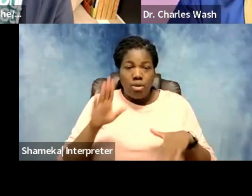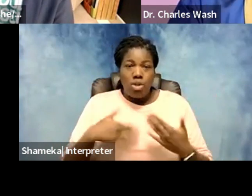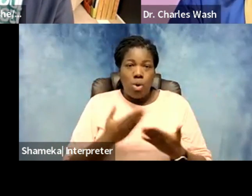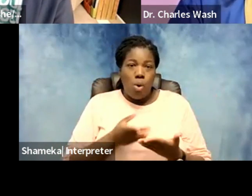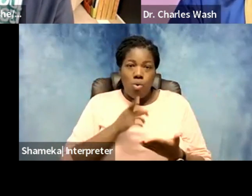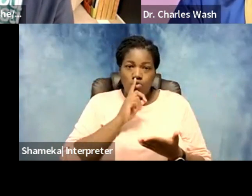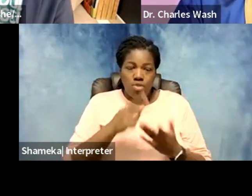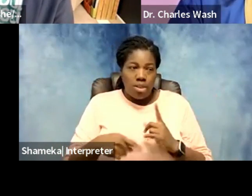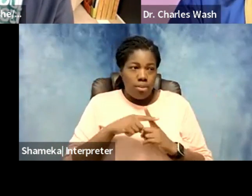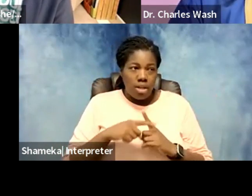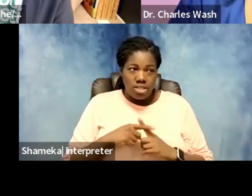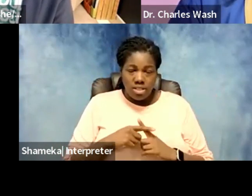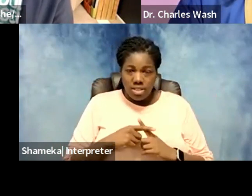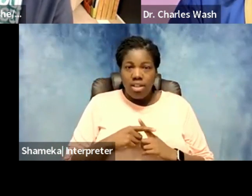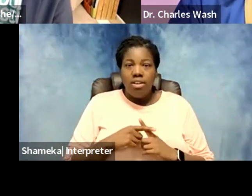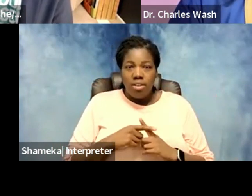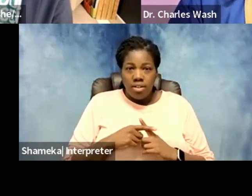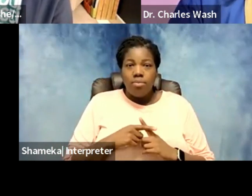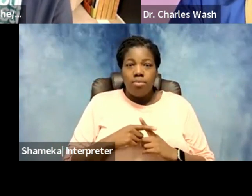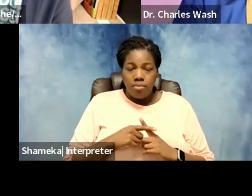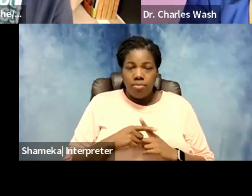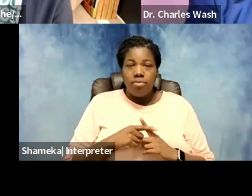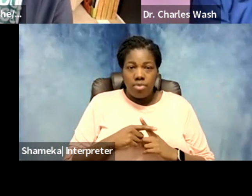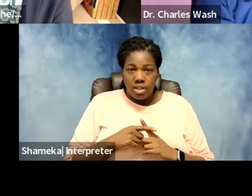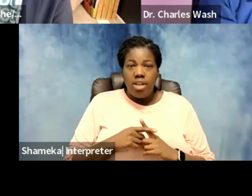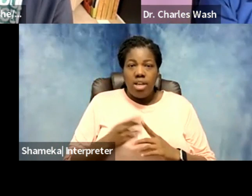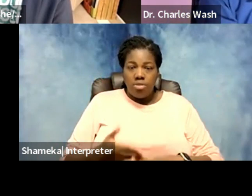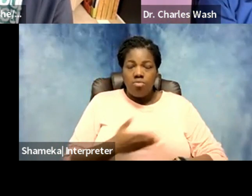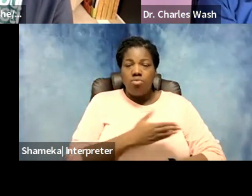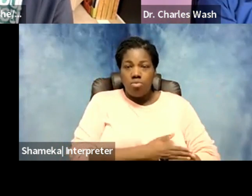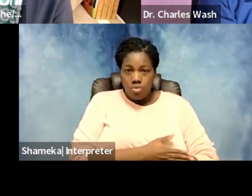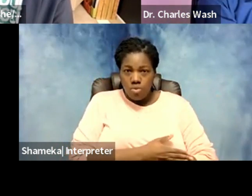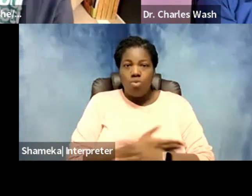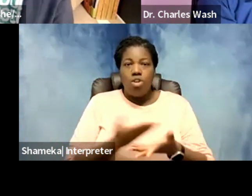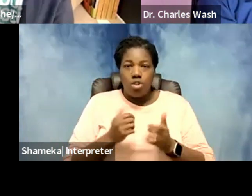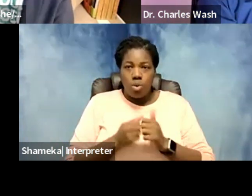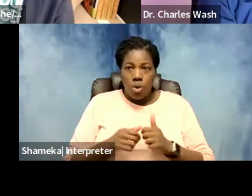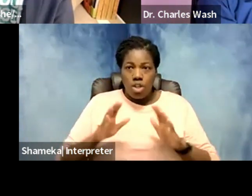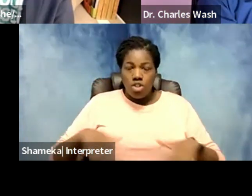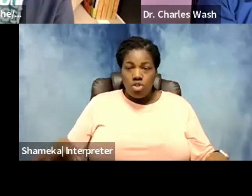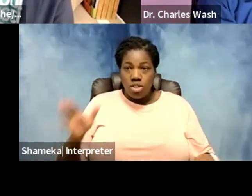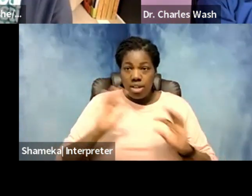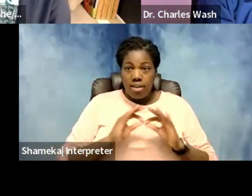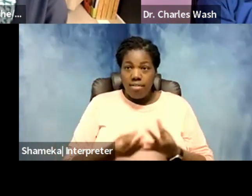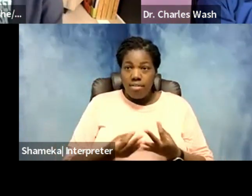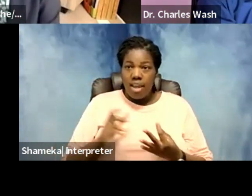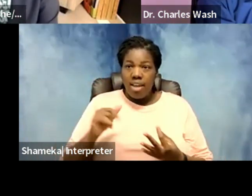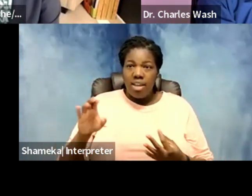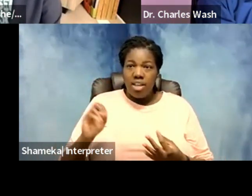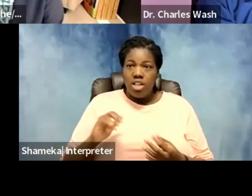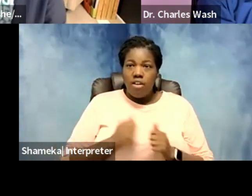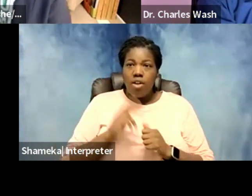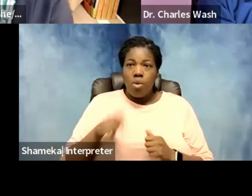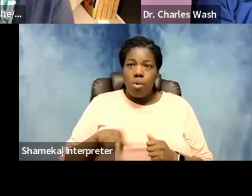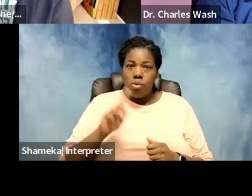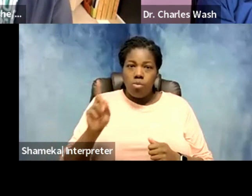incredibly positive and it increased the interaction with the child and the family. That's incredible. And then Cassie, just another follow-up